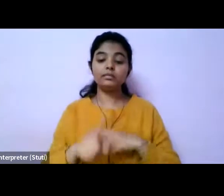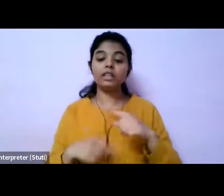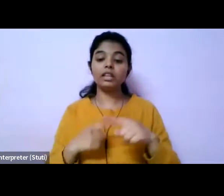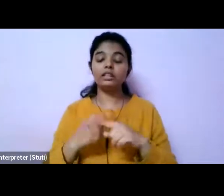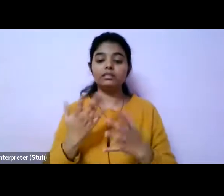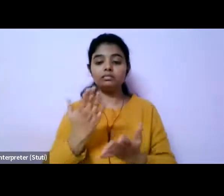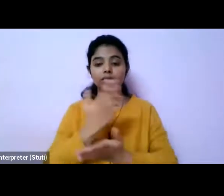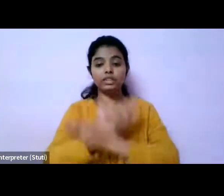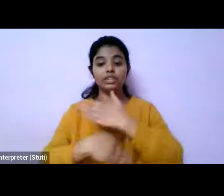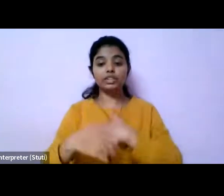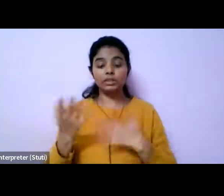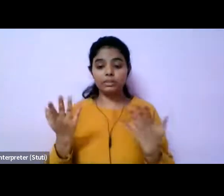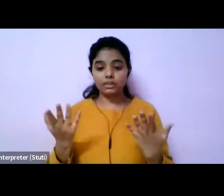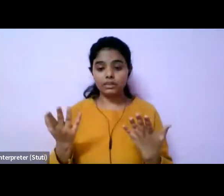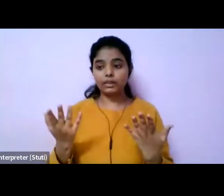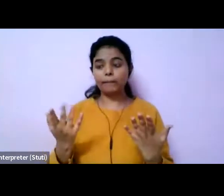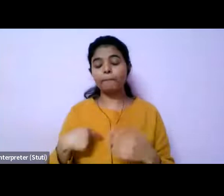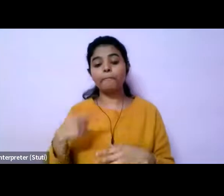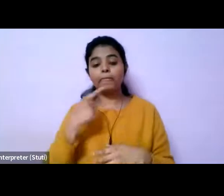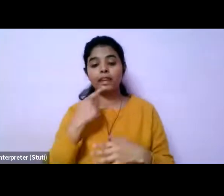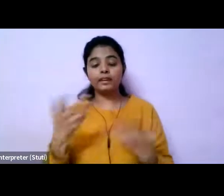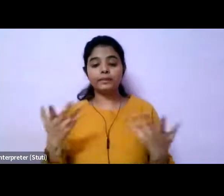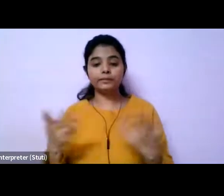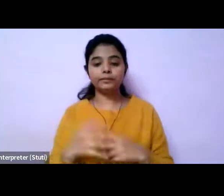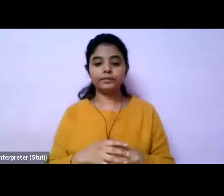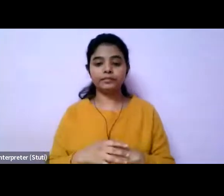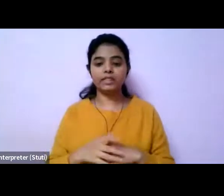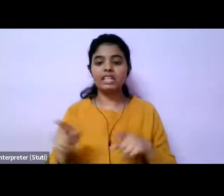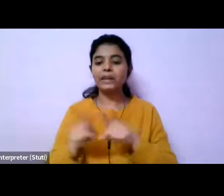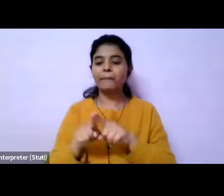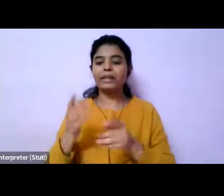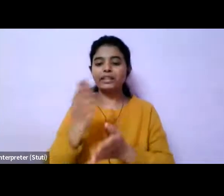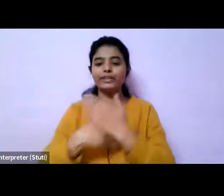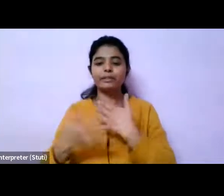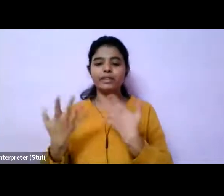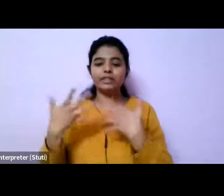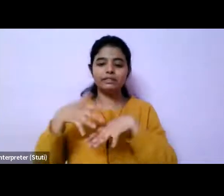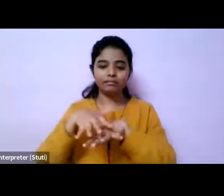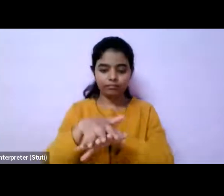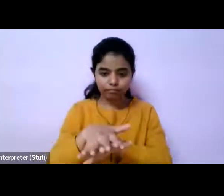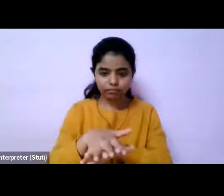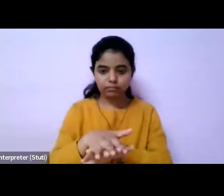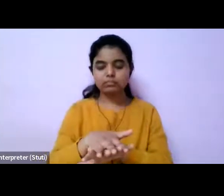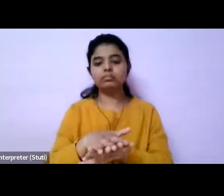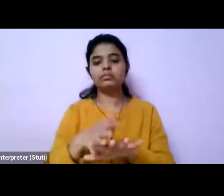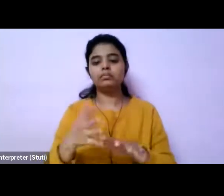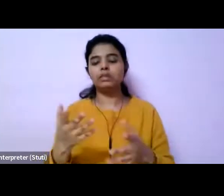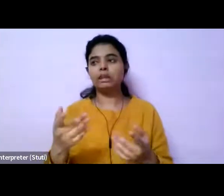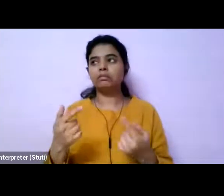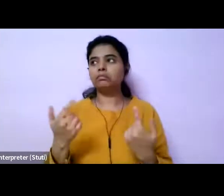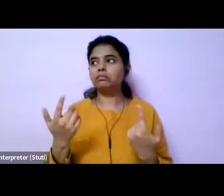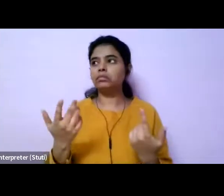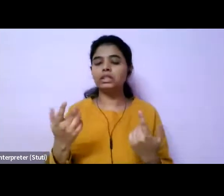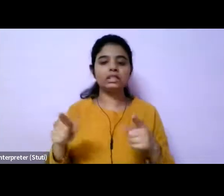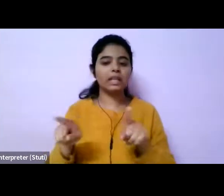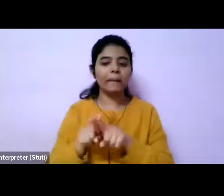disabled, I would say that an inclusion of disability, a kind, I think,